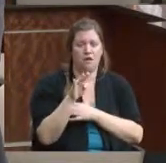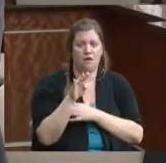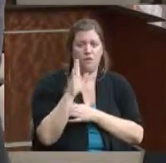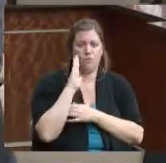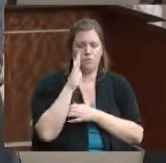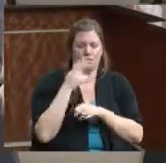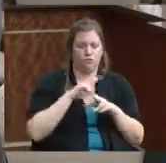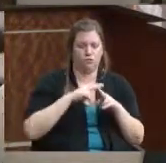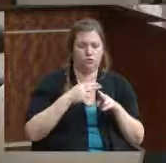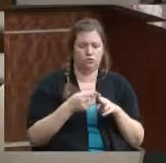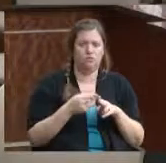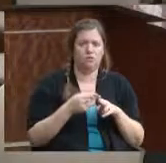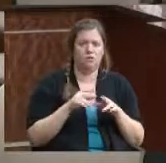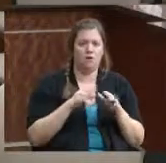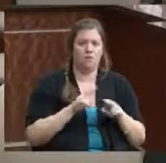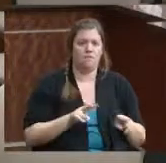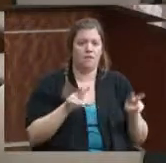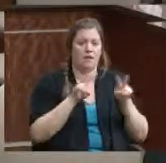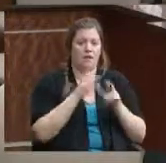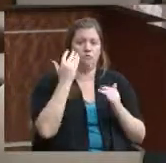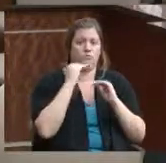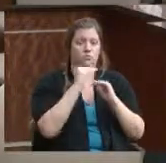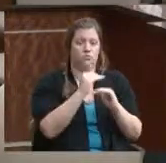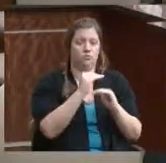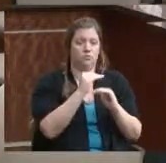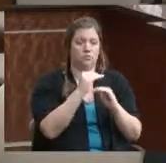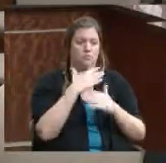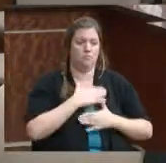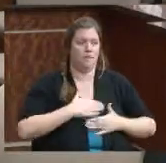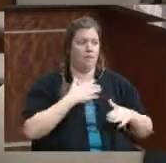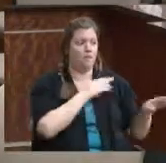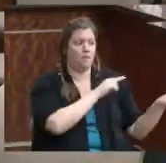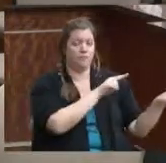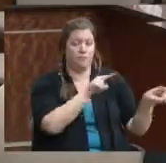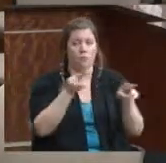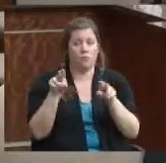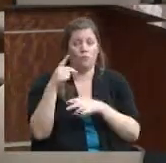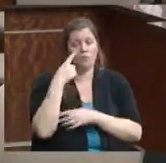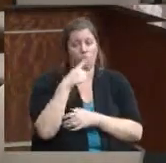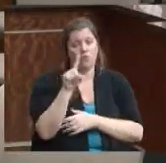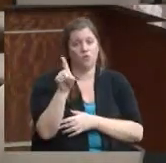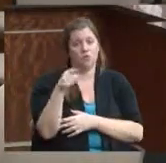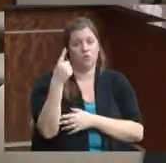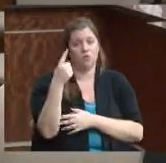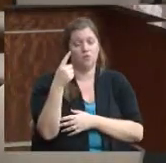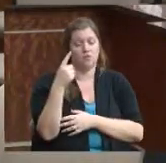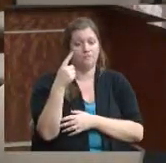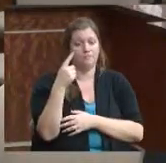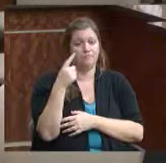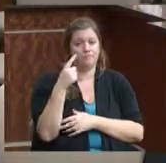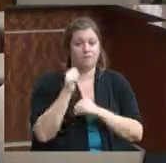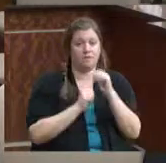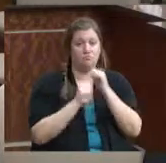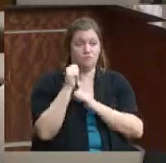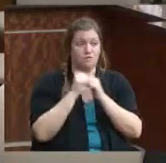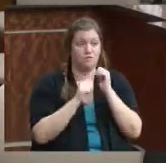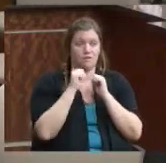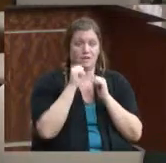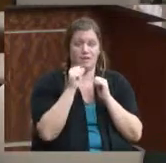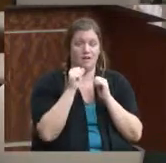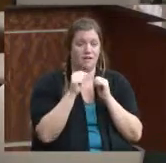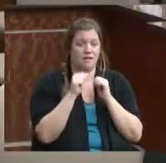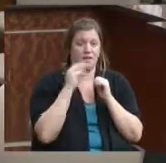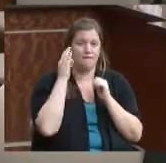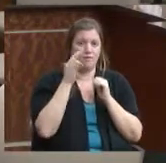going to decrease our residential value by reducing the appeal of the view, for starters. As direct neighbors to this structure, there are not even